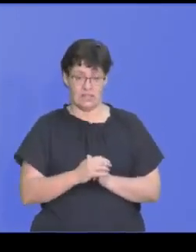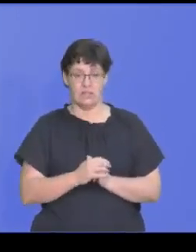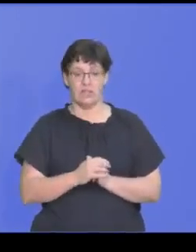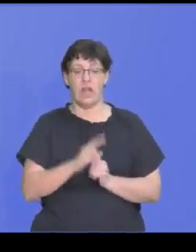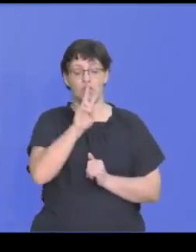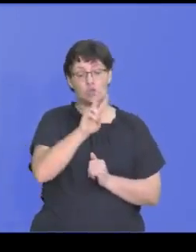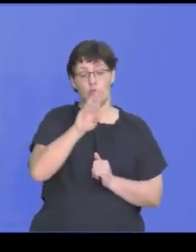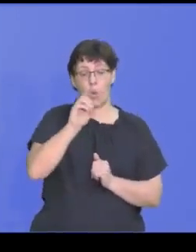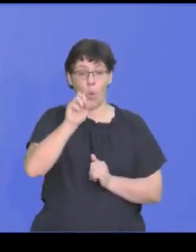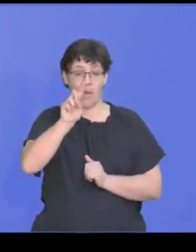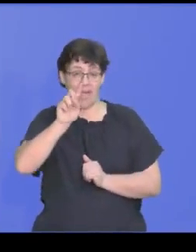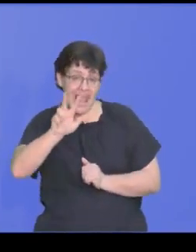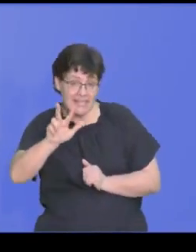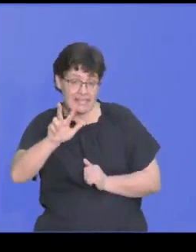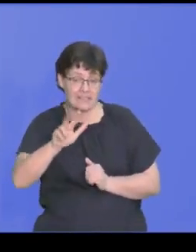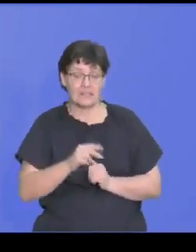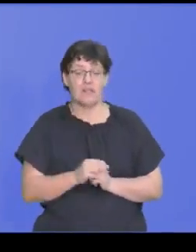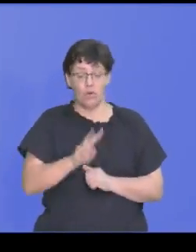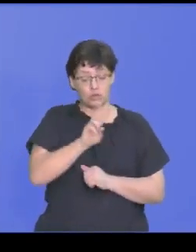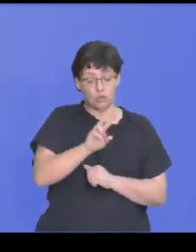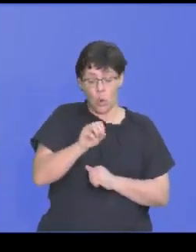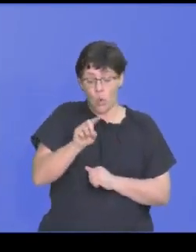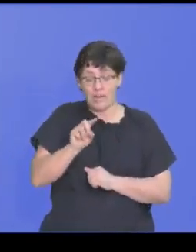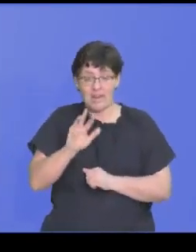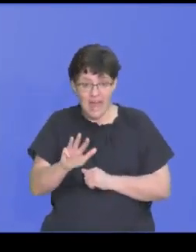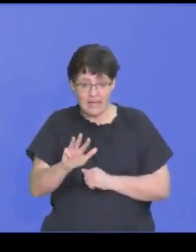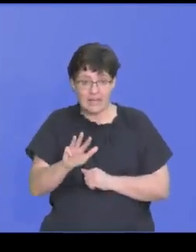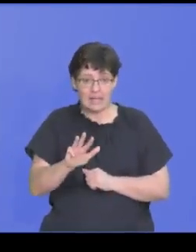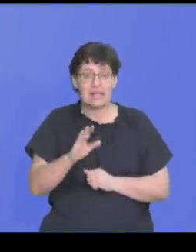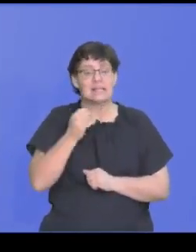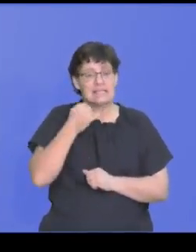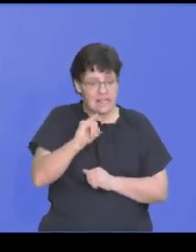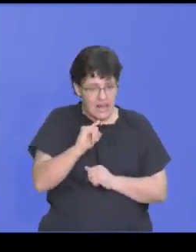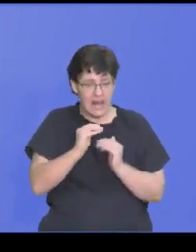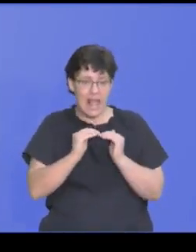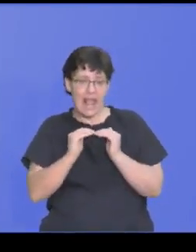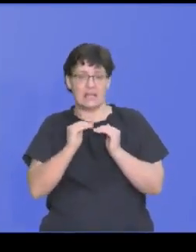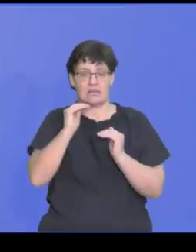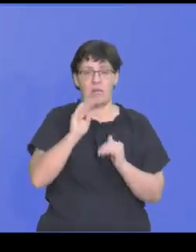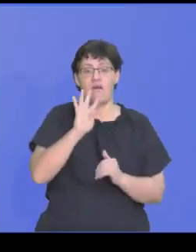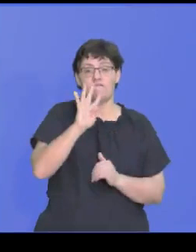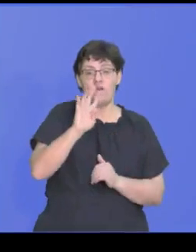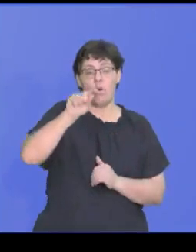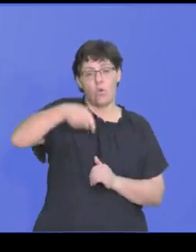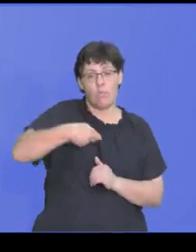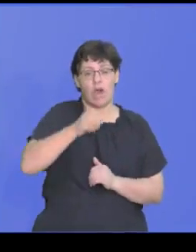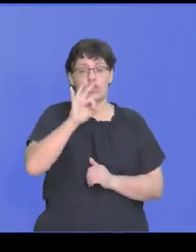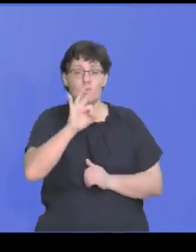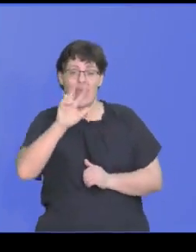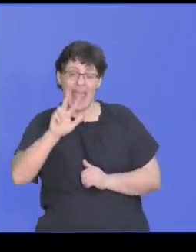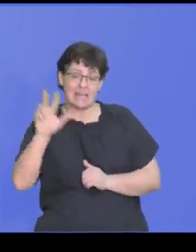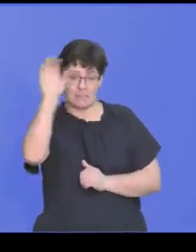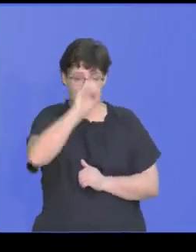Rand in 2018, for 2019, I'm still increasing that by